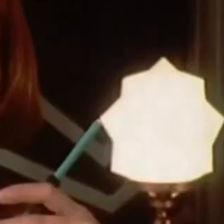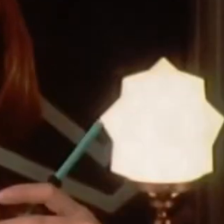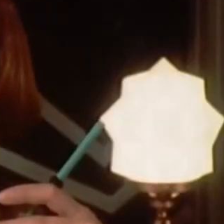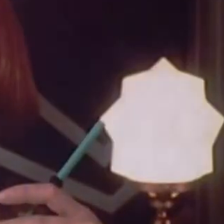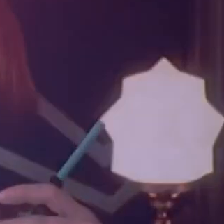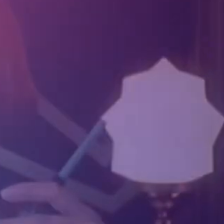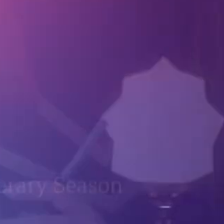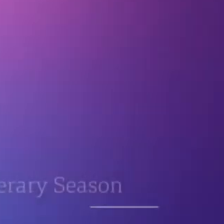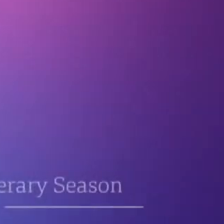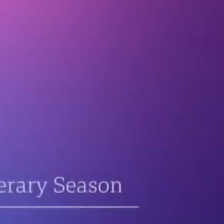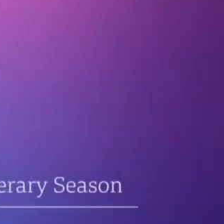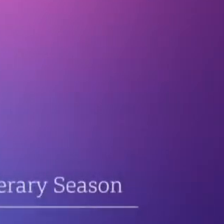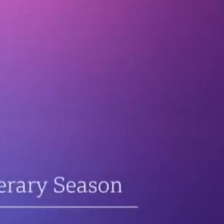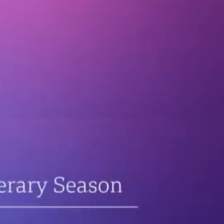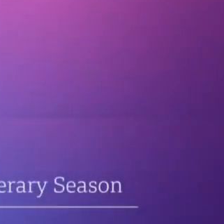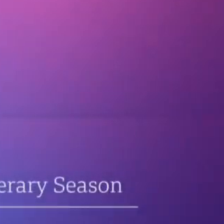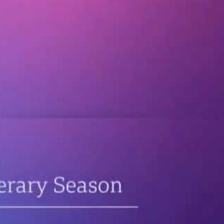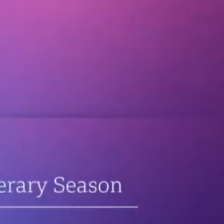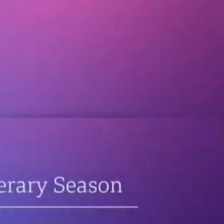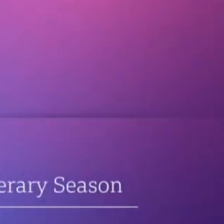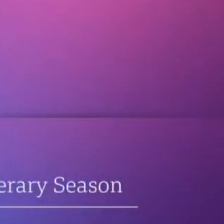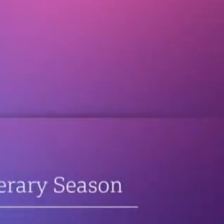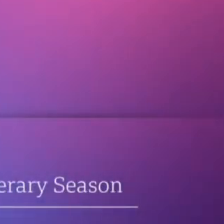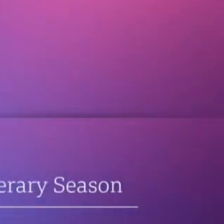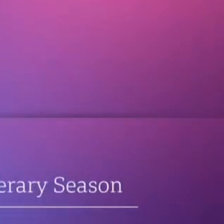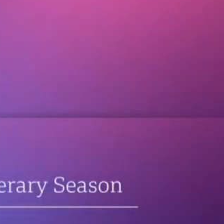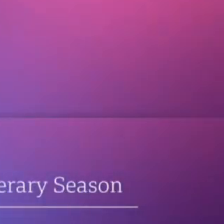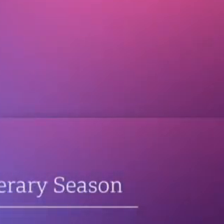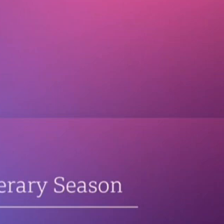new literary season on BBC Four.